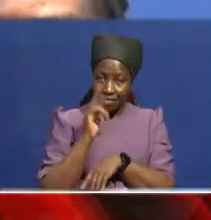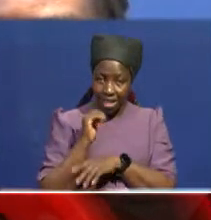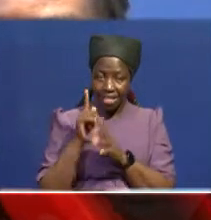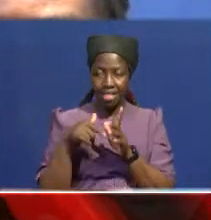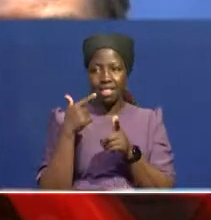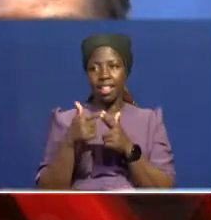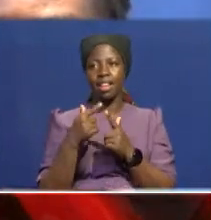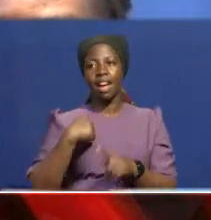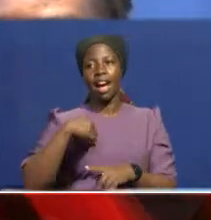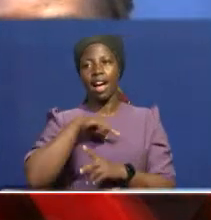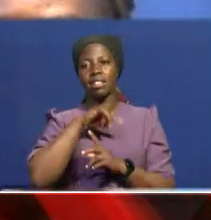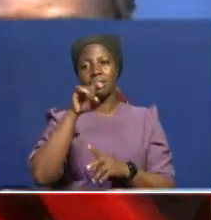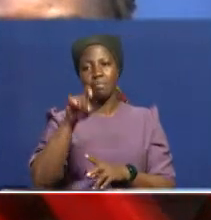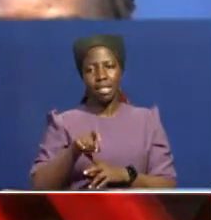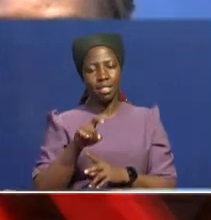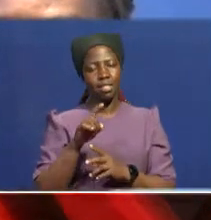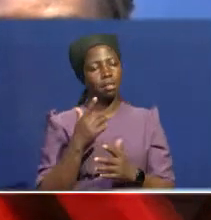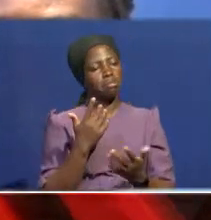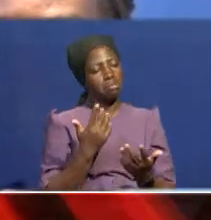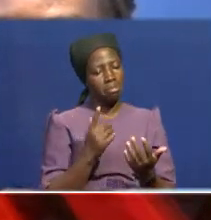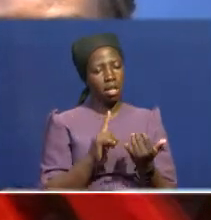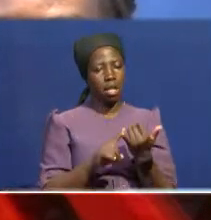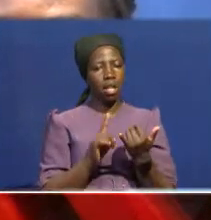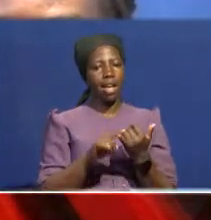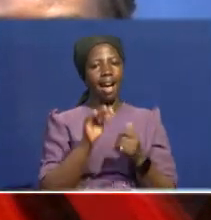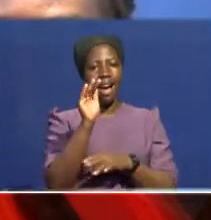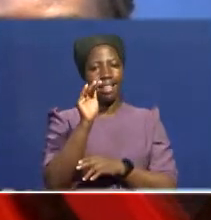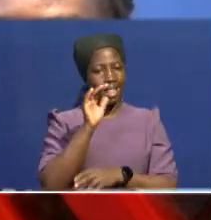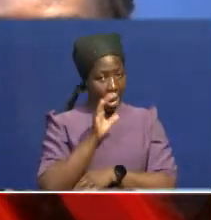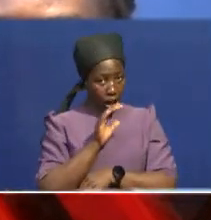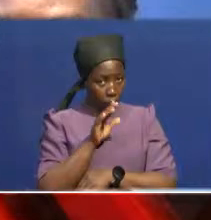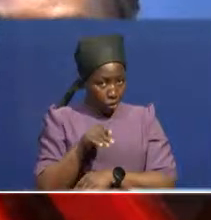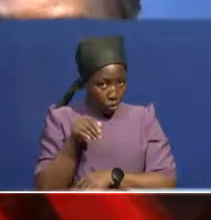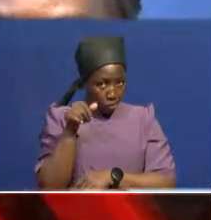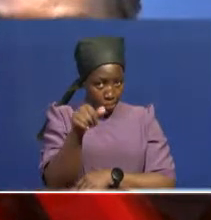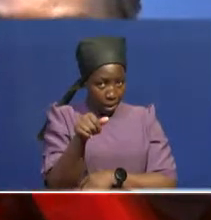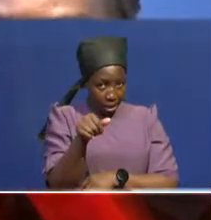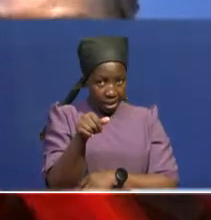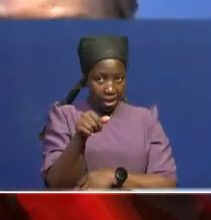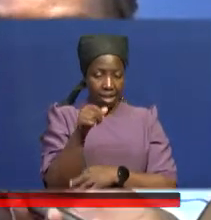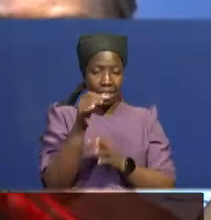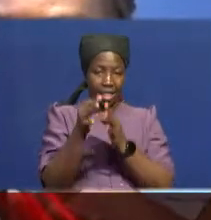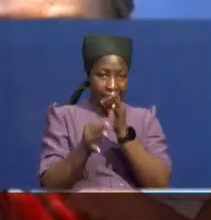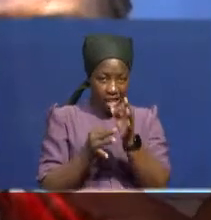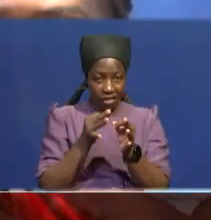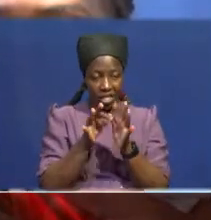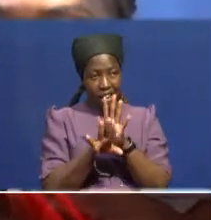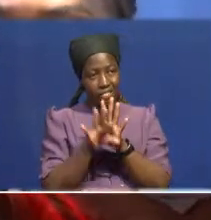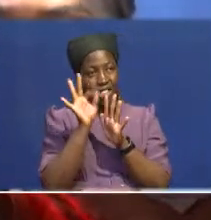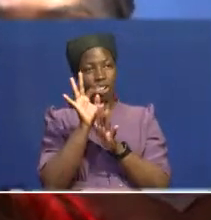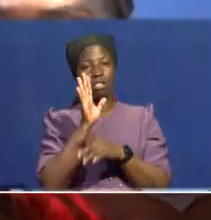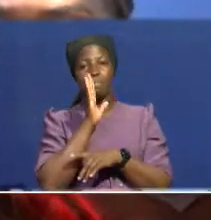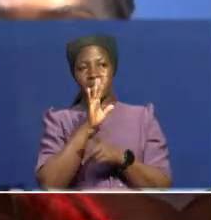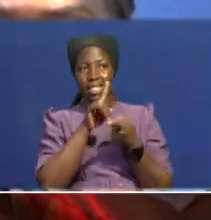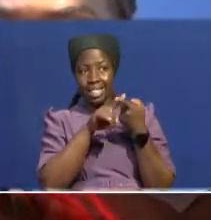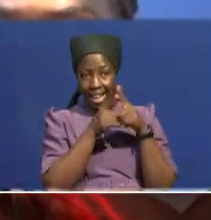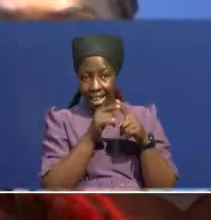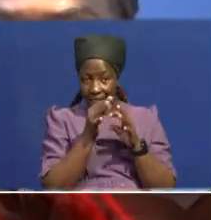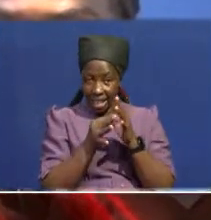we have to either ask the customers to pay for them if they are found to be standard,